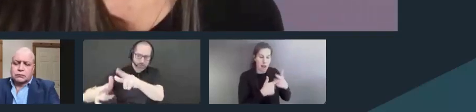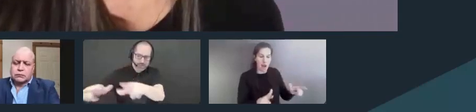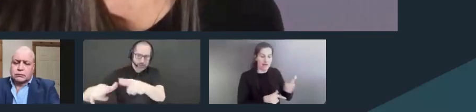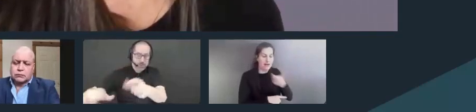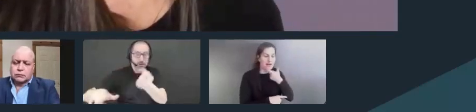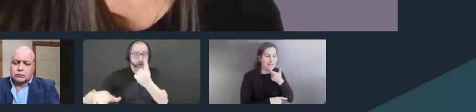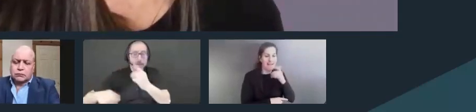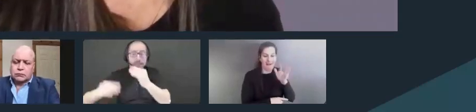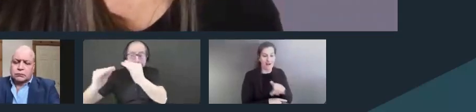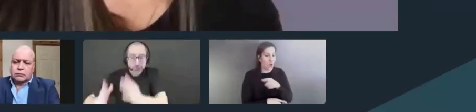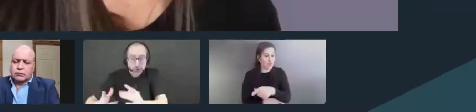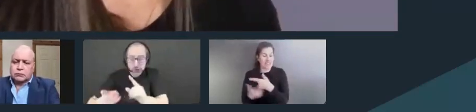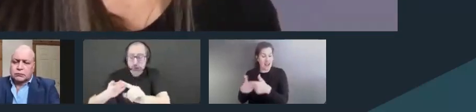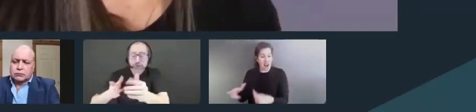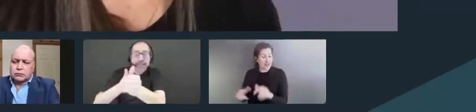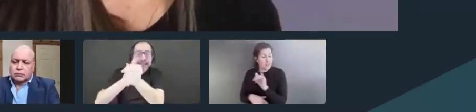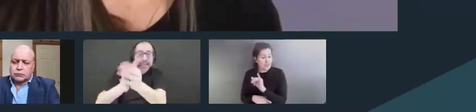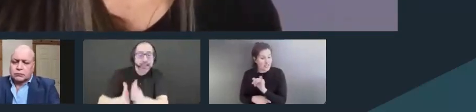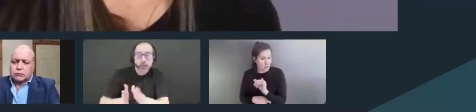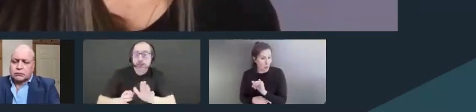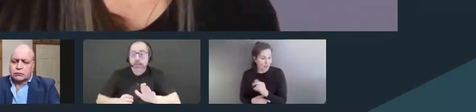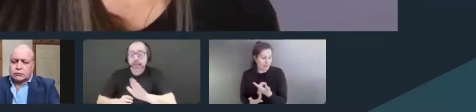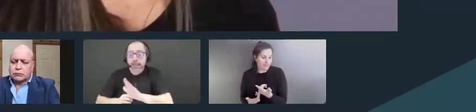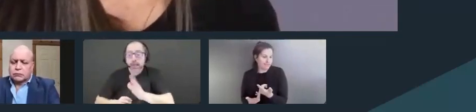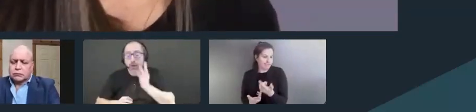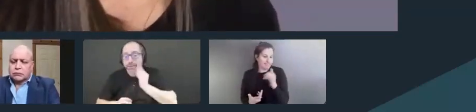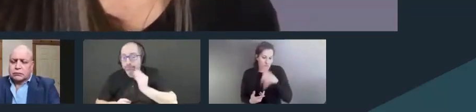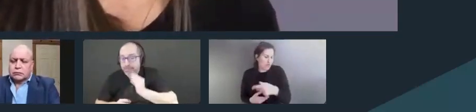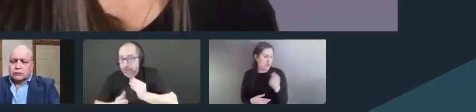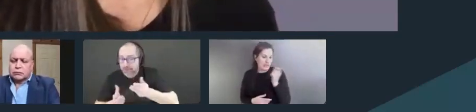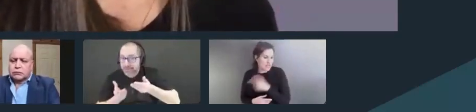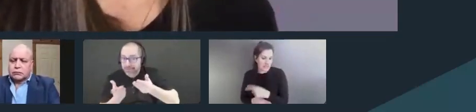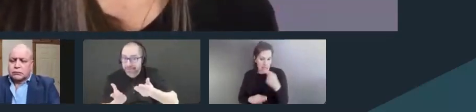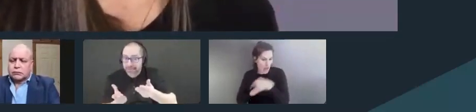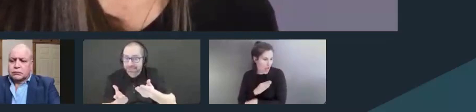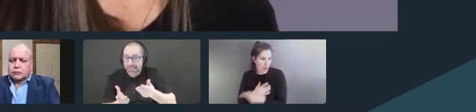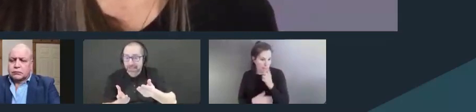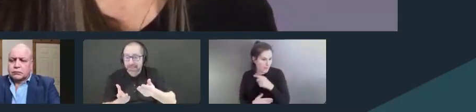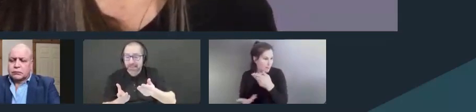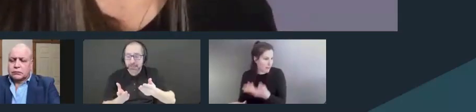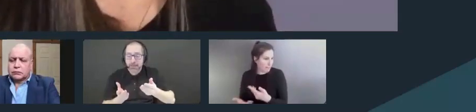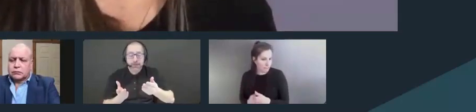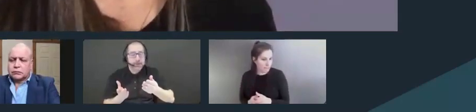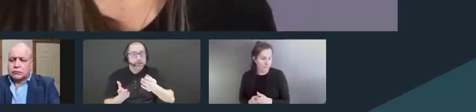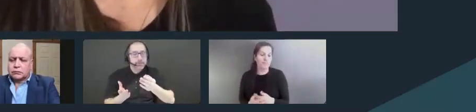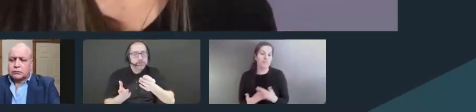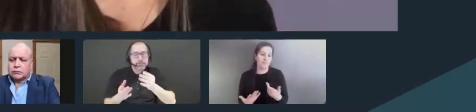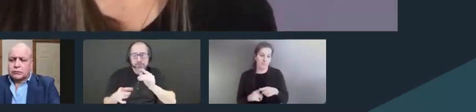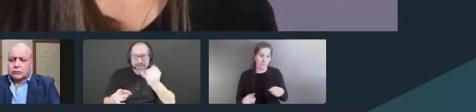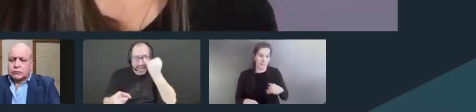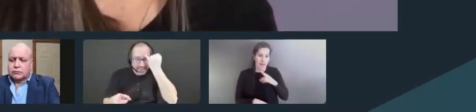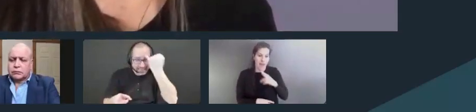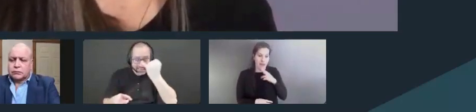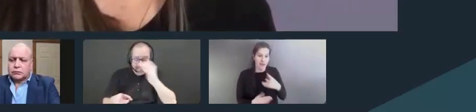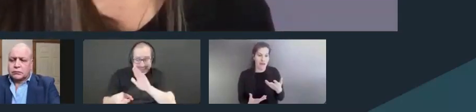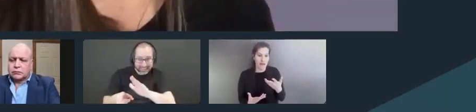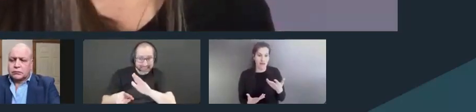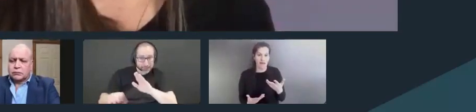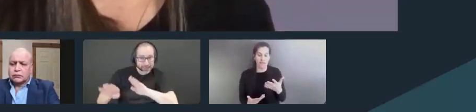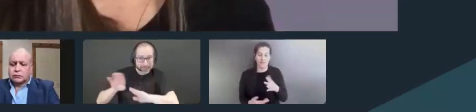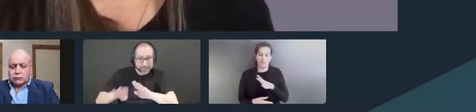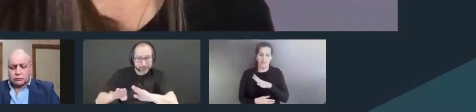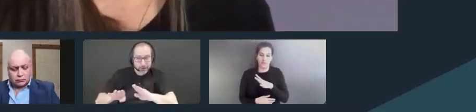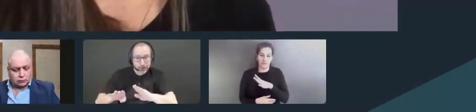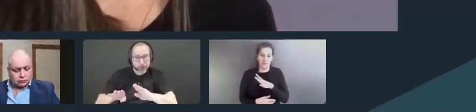experiences suggest that karlunat, which Zebedee Nungat calls a mentality and a behavior as much as a